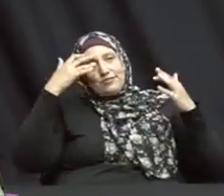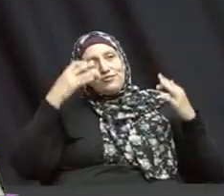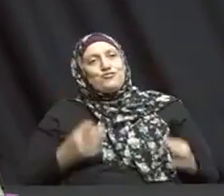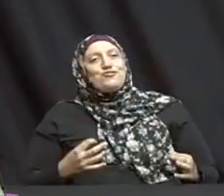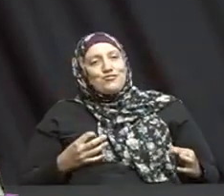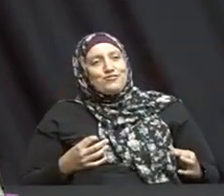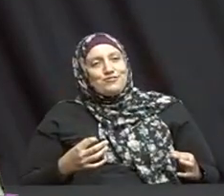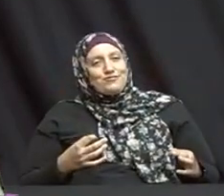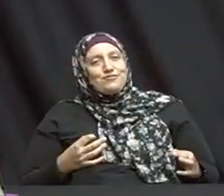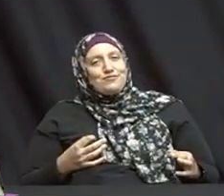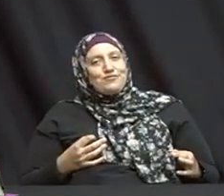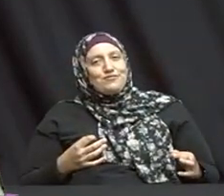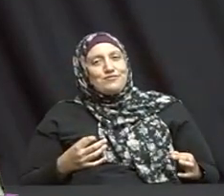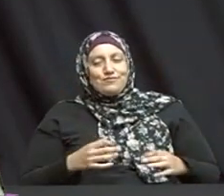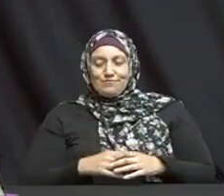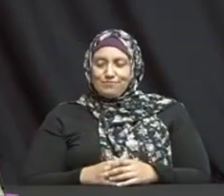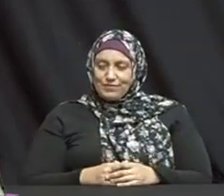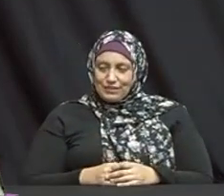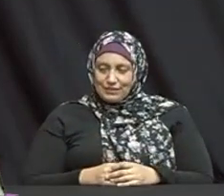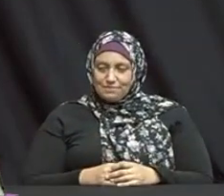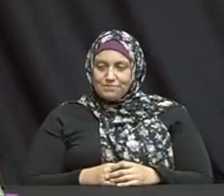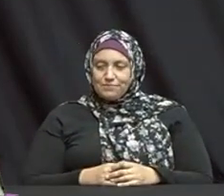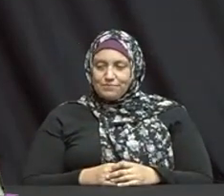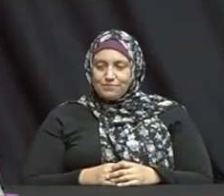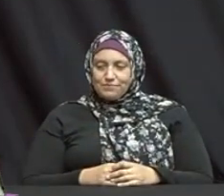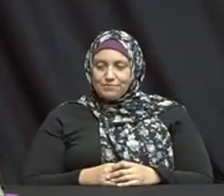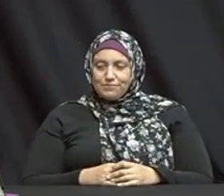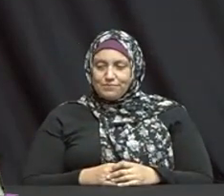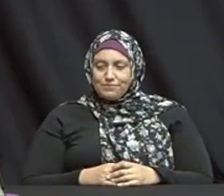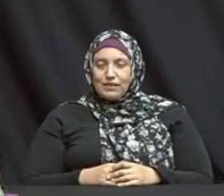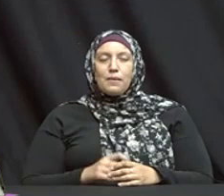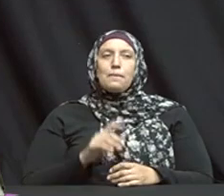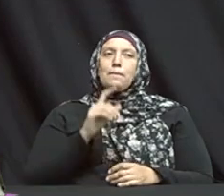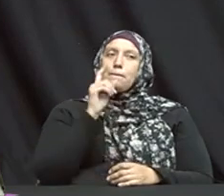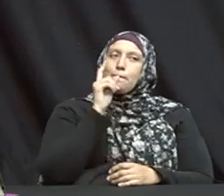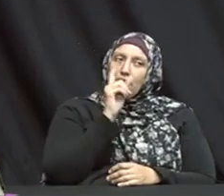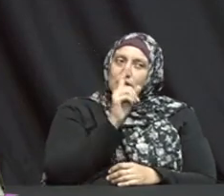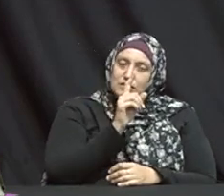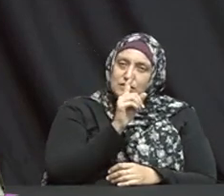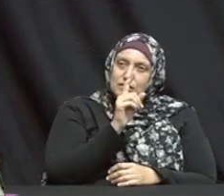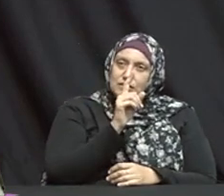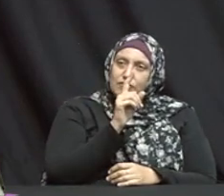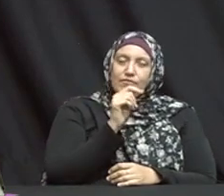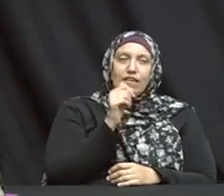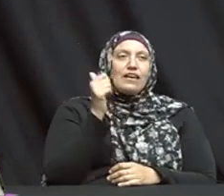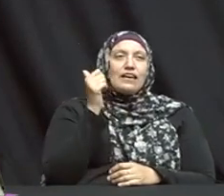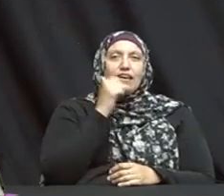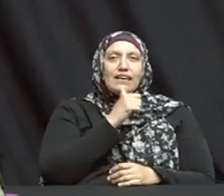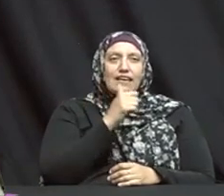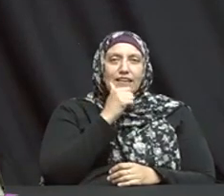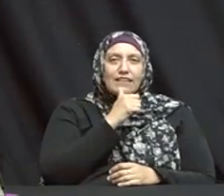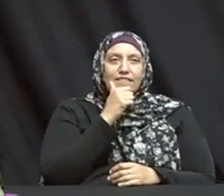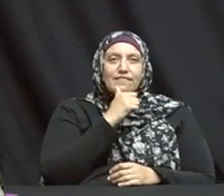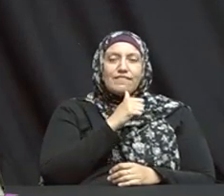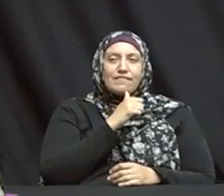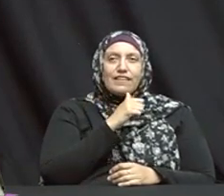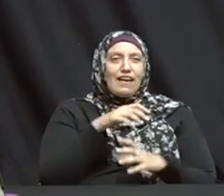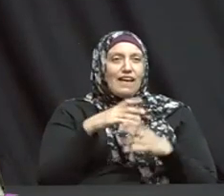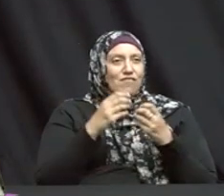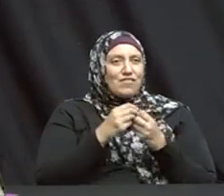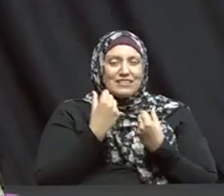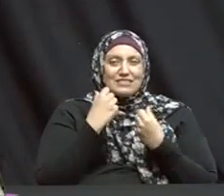trust. But if they don't own, if the beneficiaries they don't own and still is under the ownership of the testator, yes, and